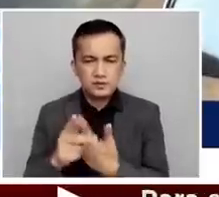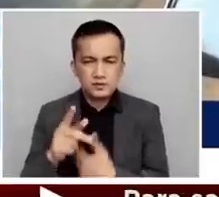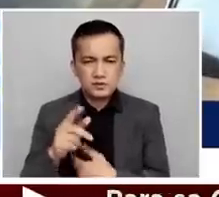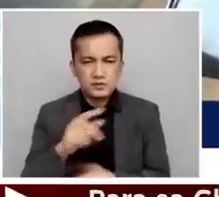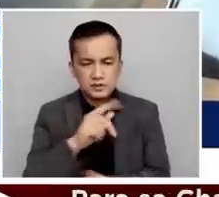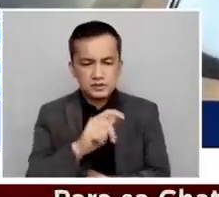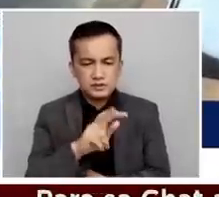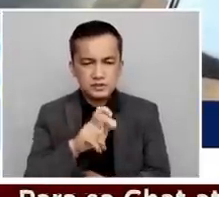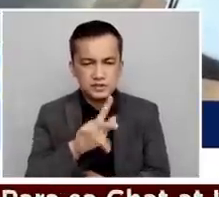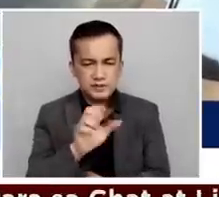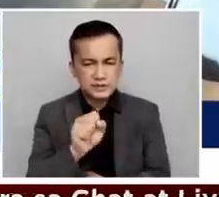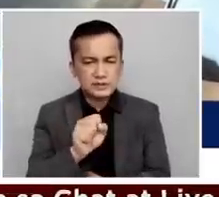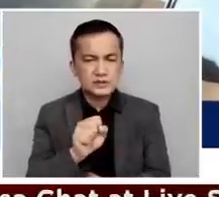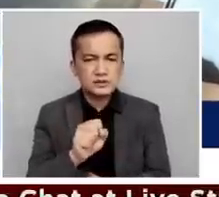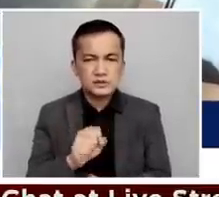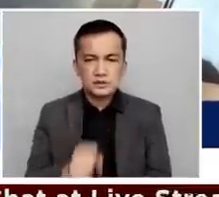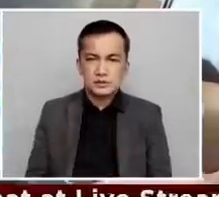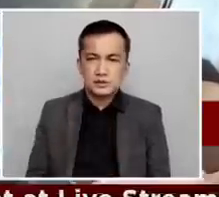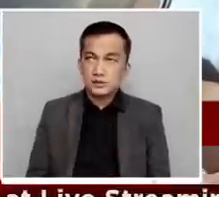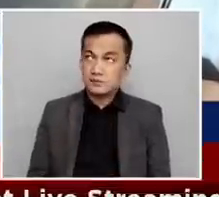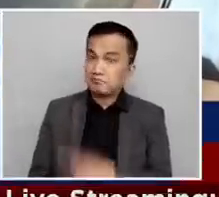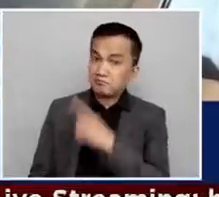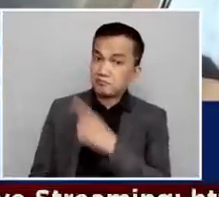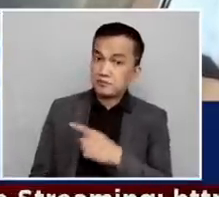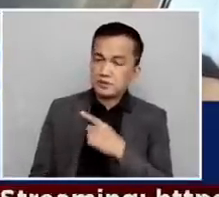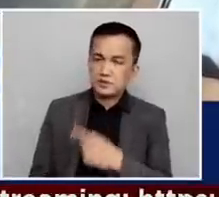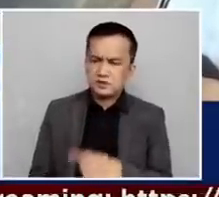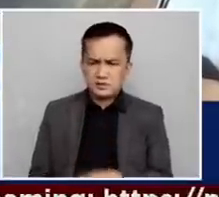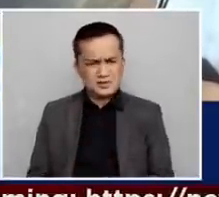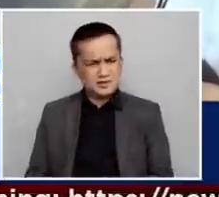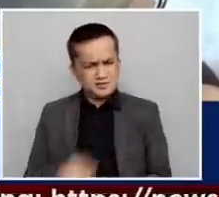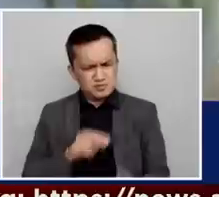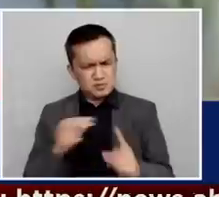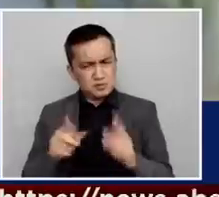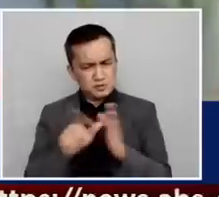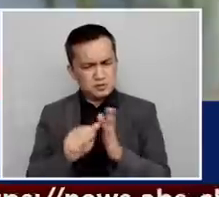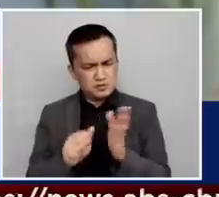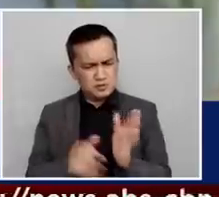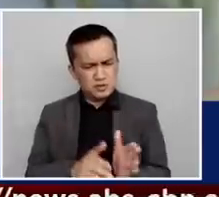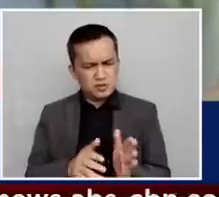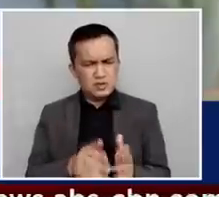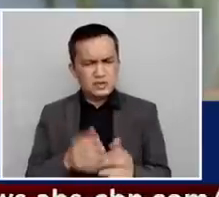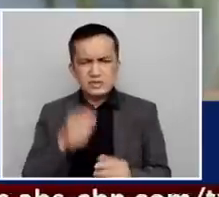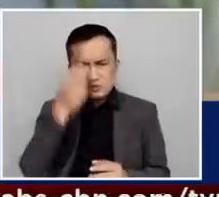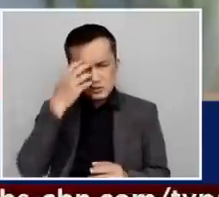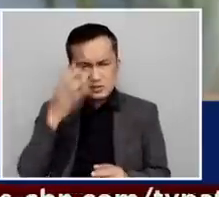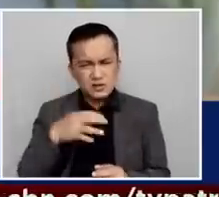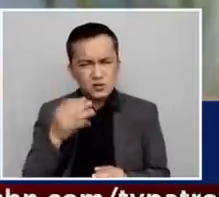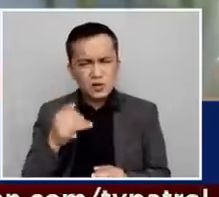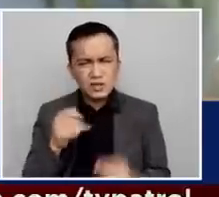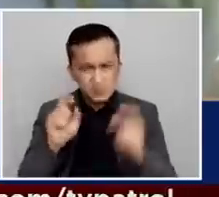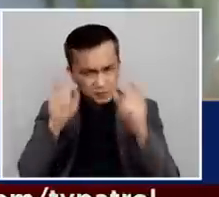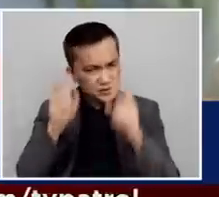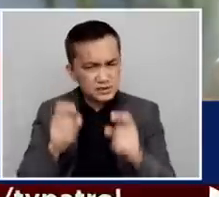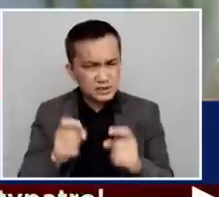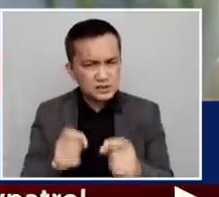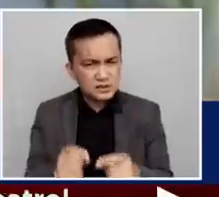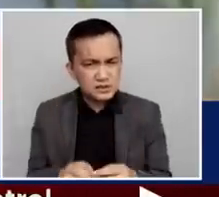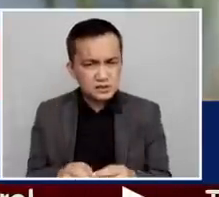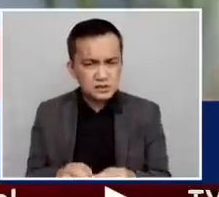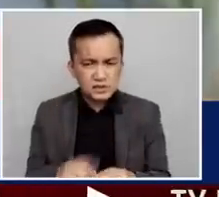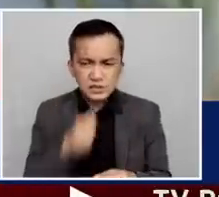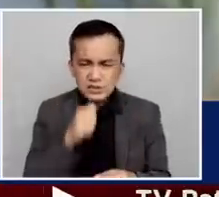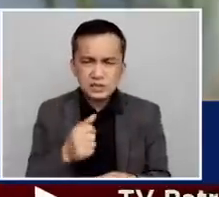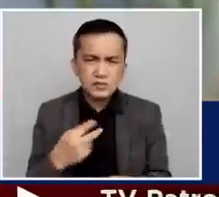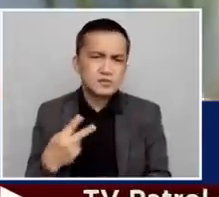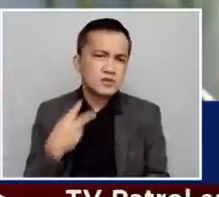from my point of view as a lawyer is what accounted for the urgency. Hindi naman po mapaparalisa ang business ng House